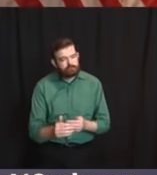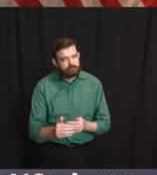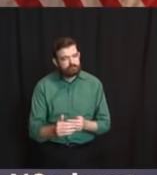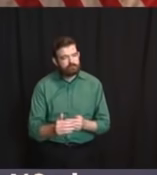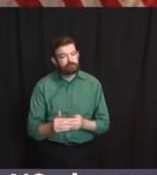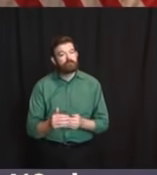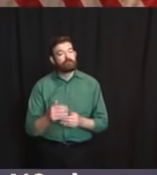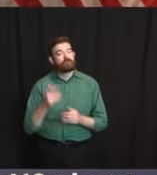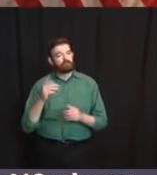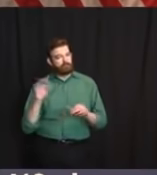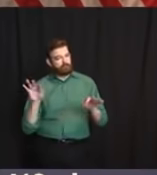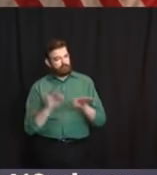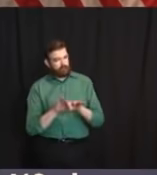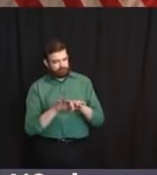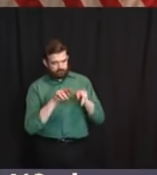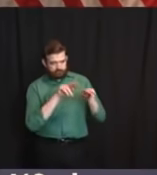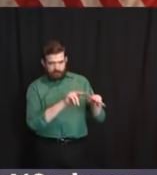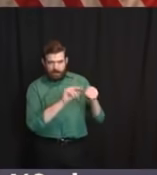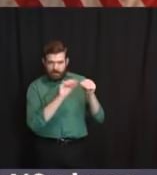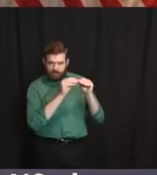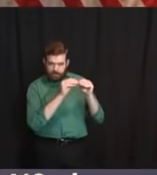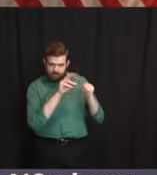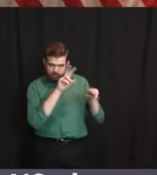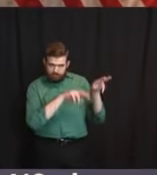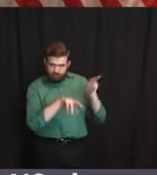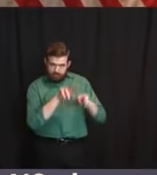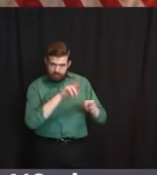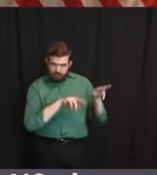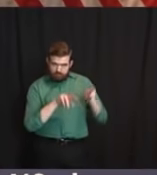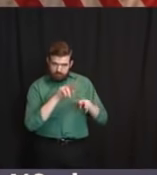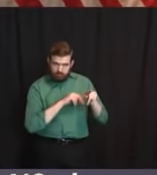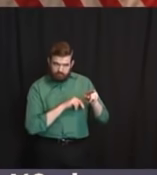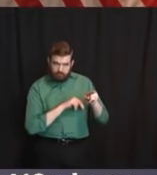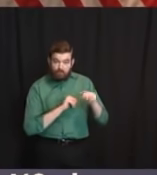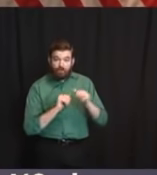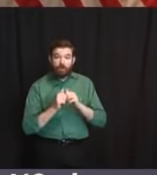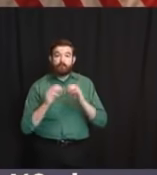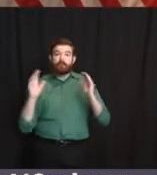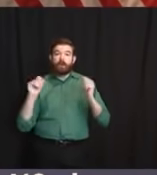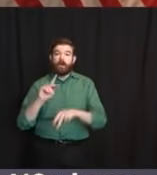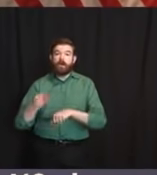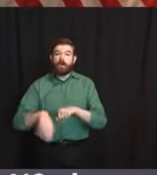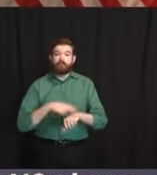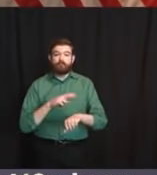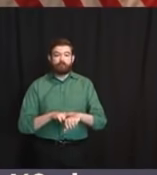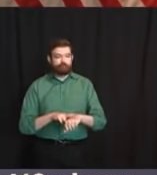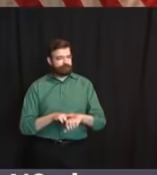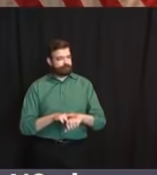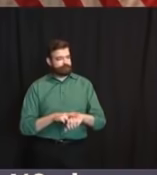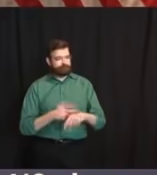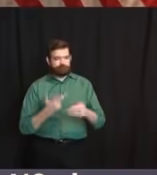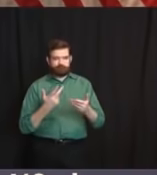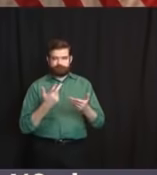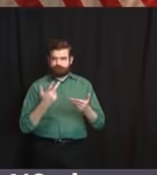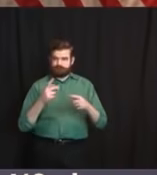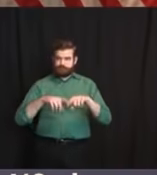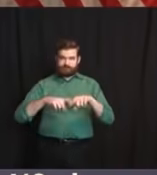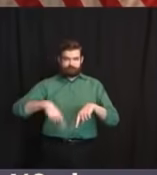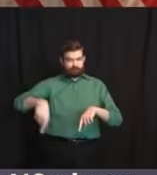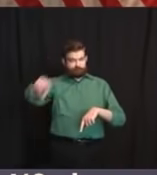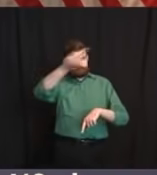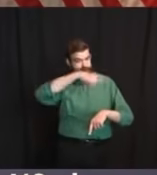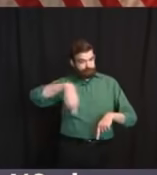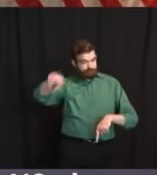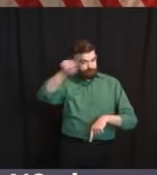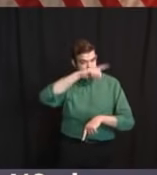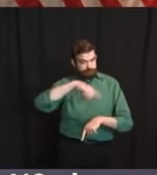facts, and then how we execute on that is really up to all of us. And so please, folks, keep